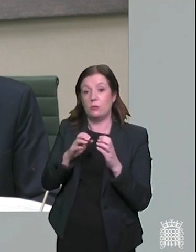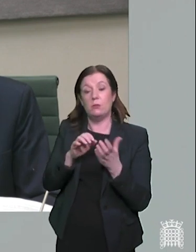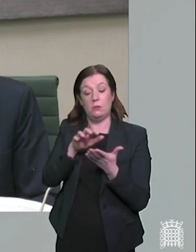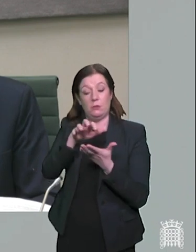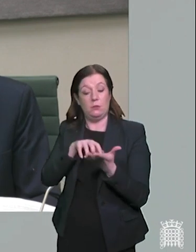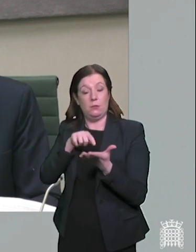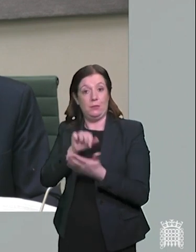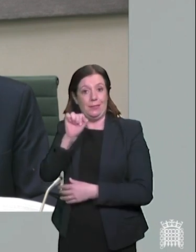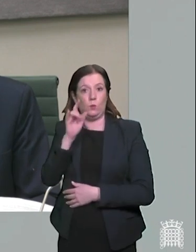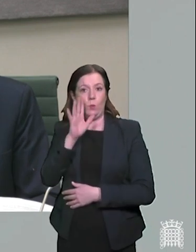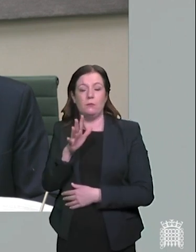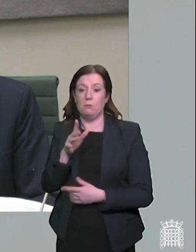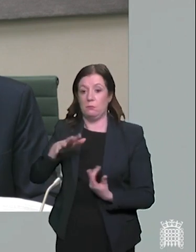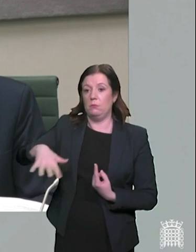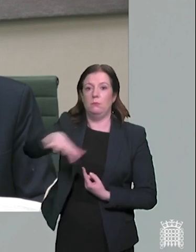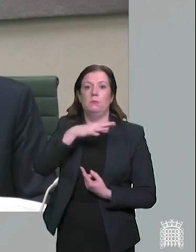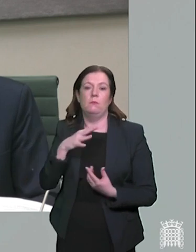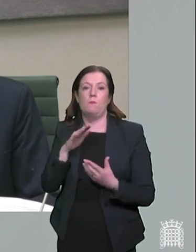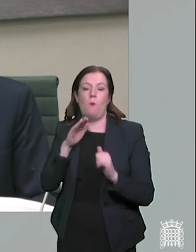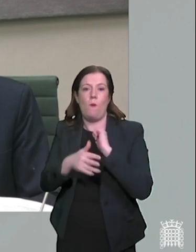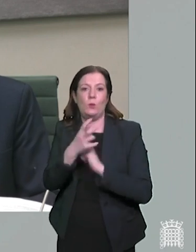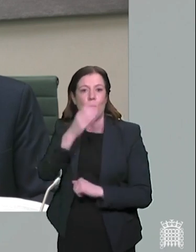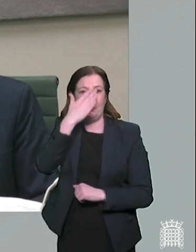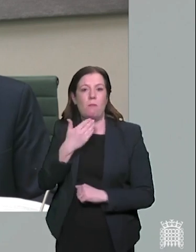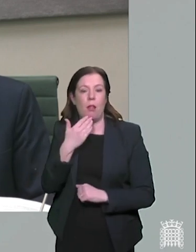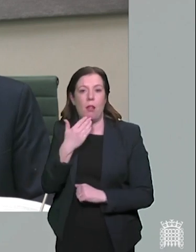there were certainly more than 20 people in attendance.